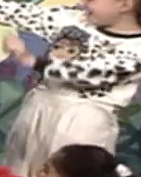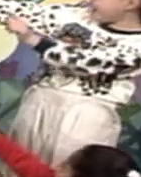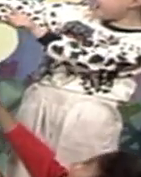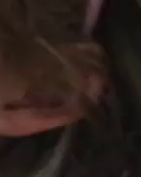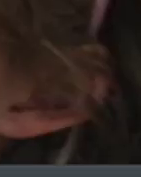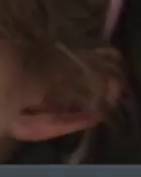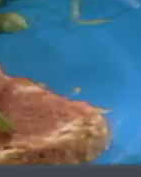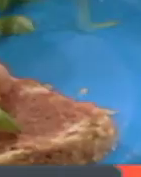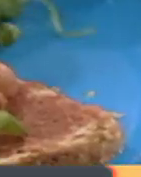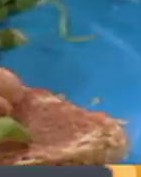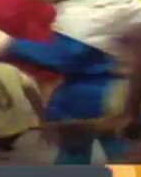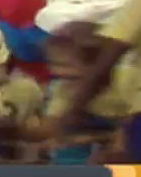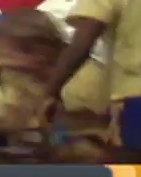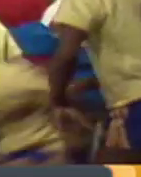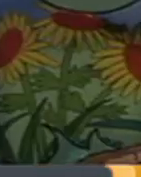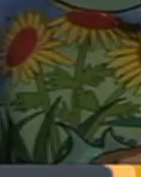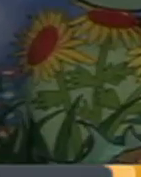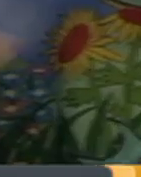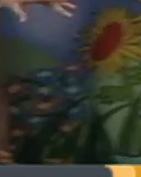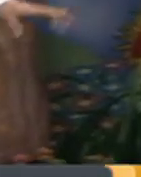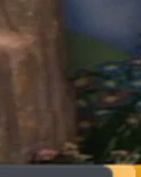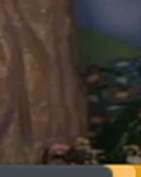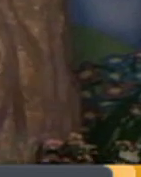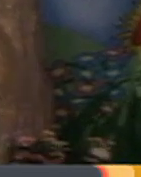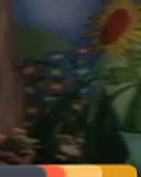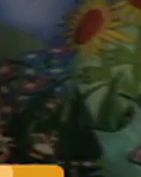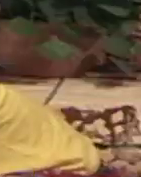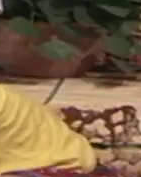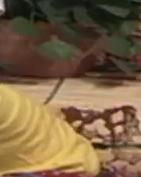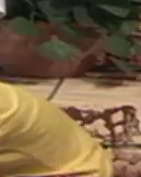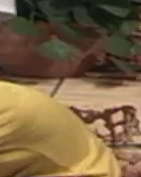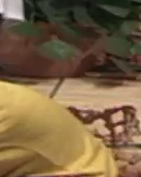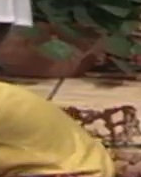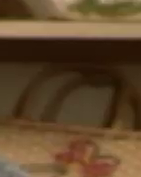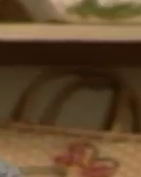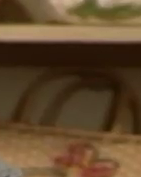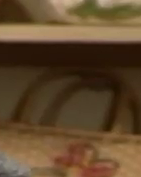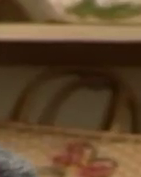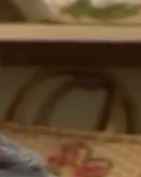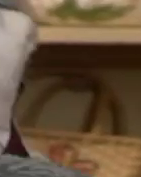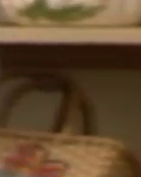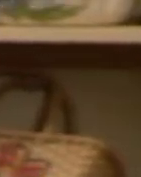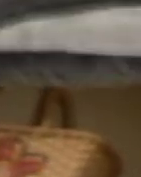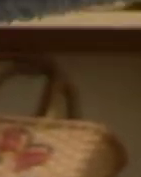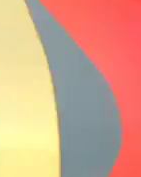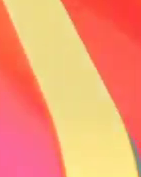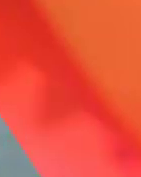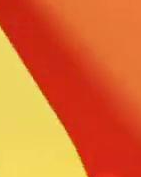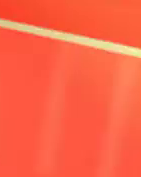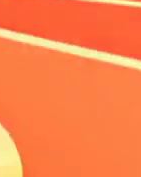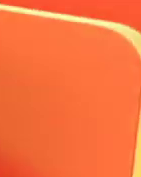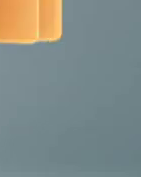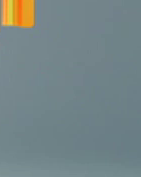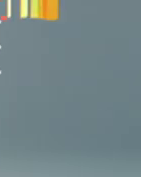There's music, food, and fun, of course. Just stop!